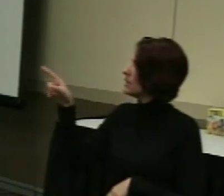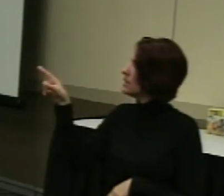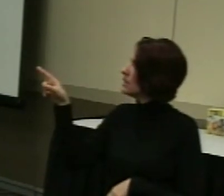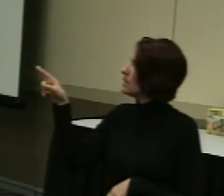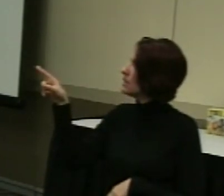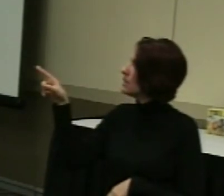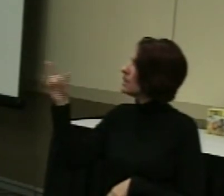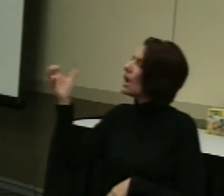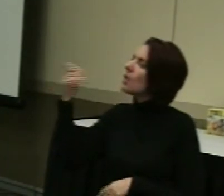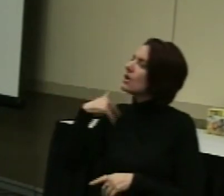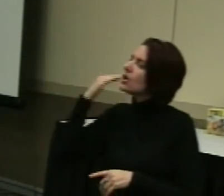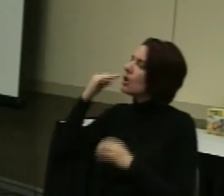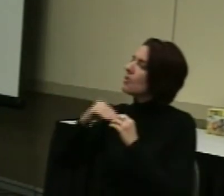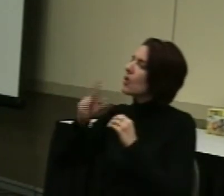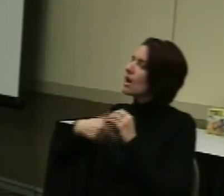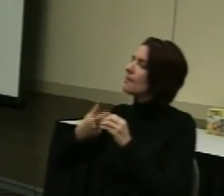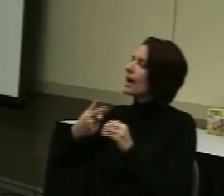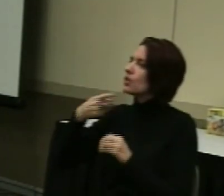loss, like